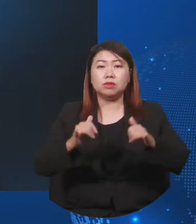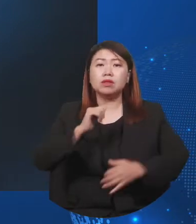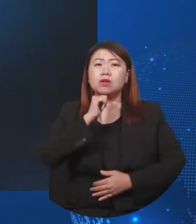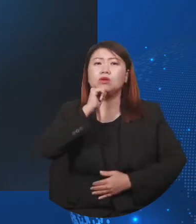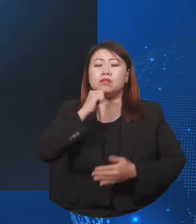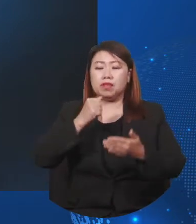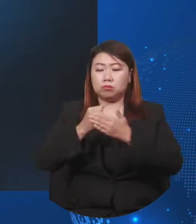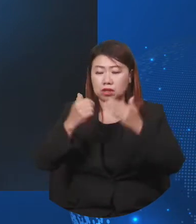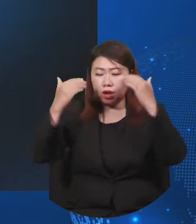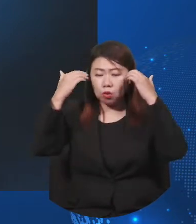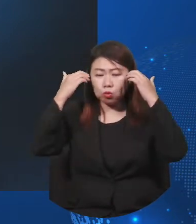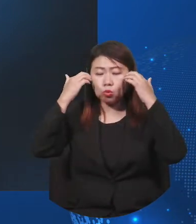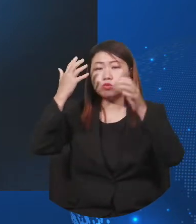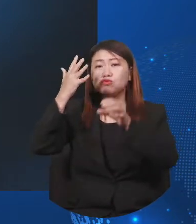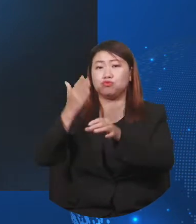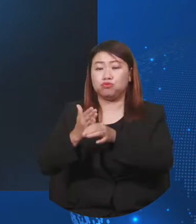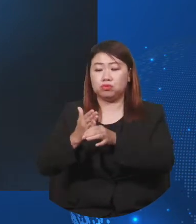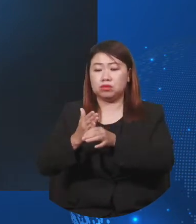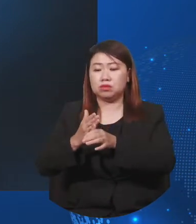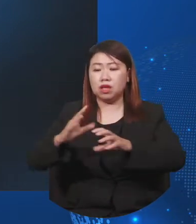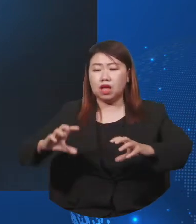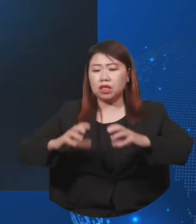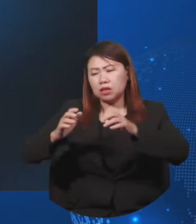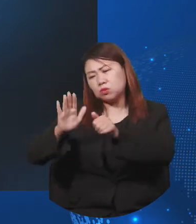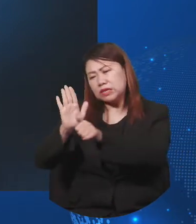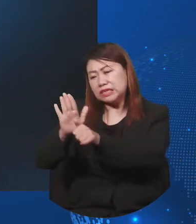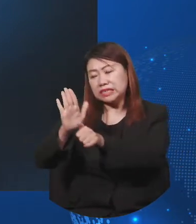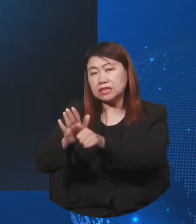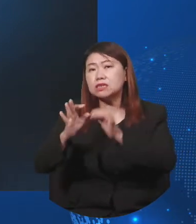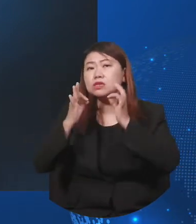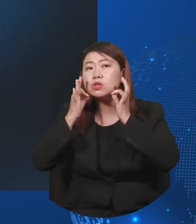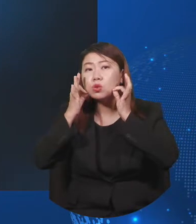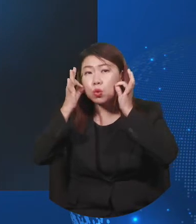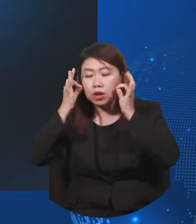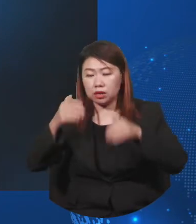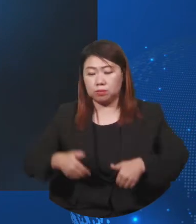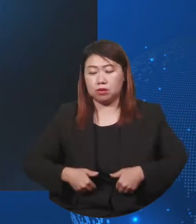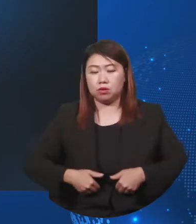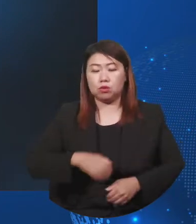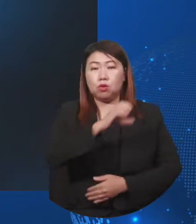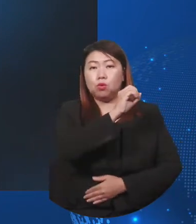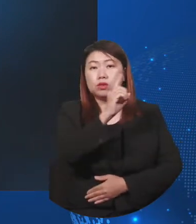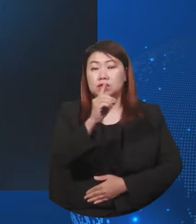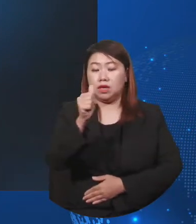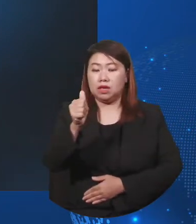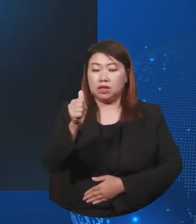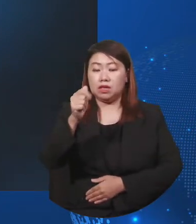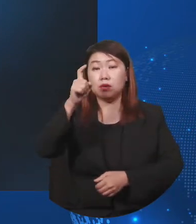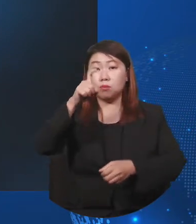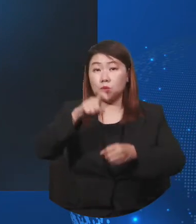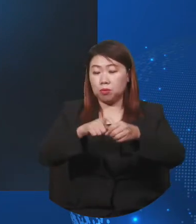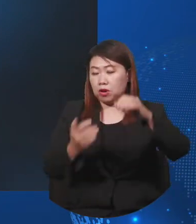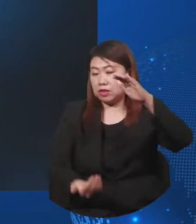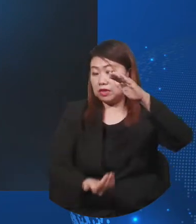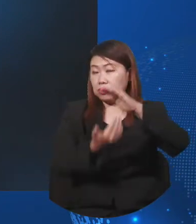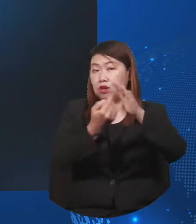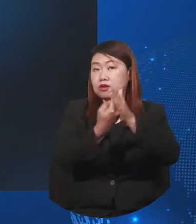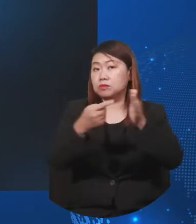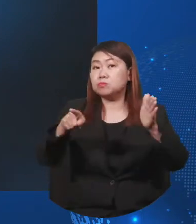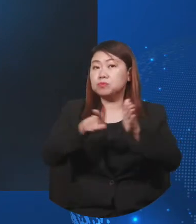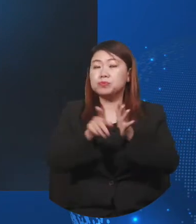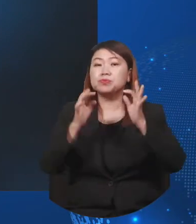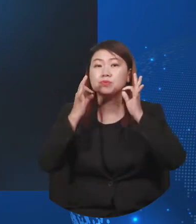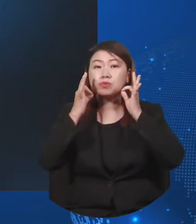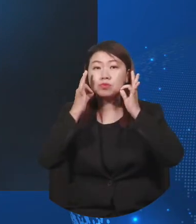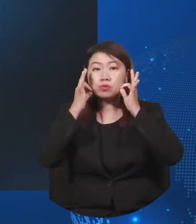think, should continue campaigning for fulfillment of ODA commitment. And we all know it is certain